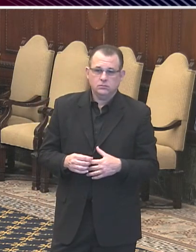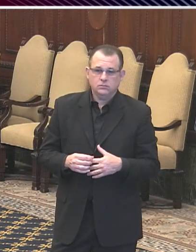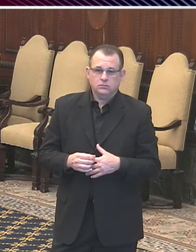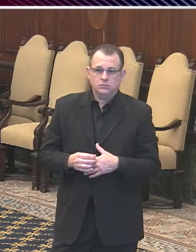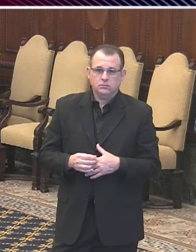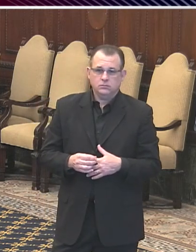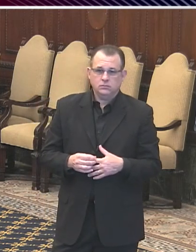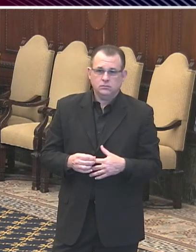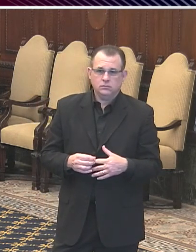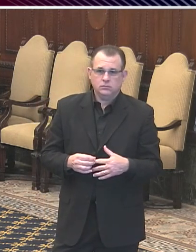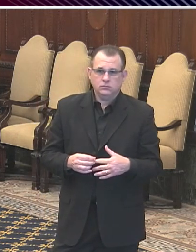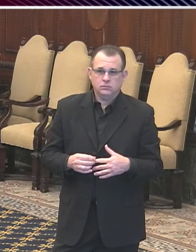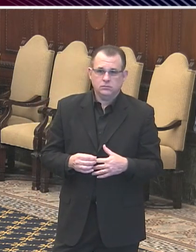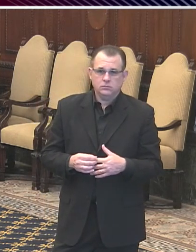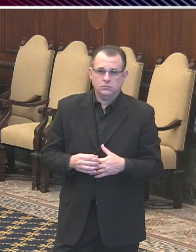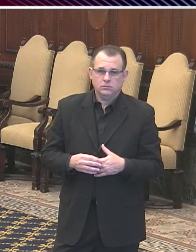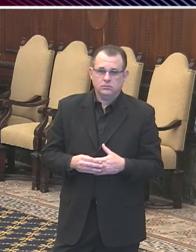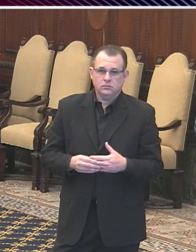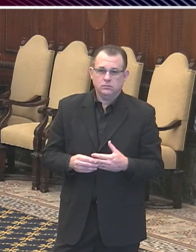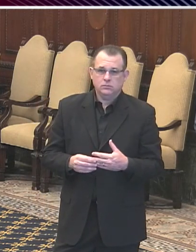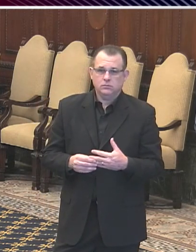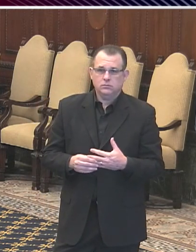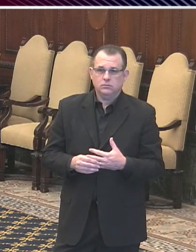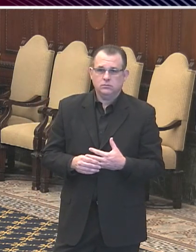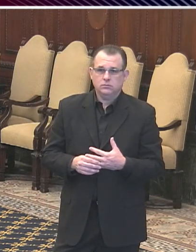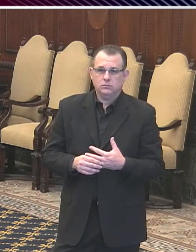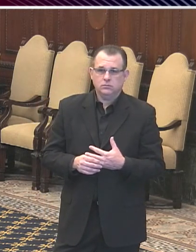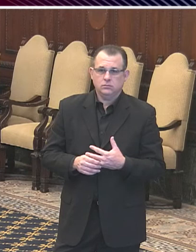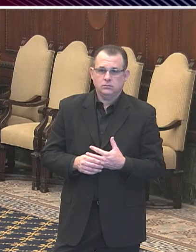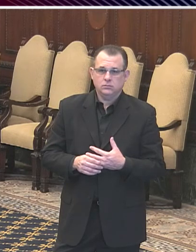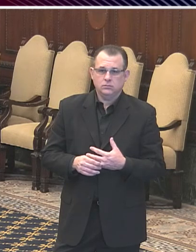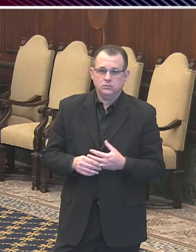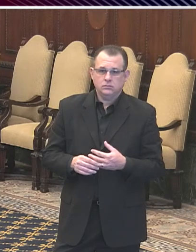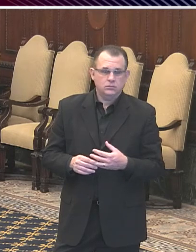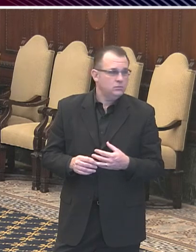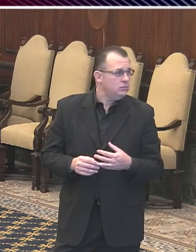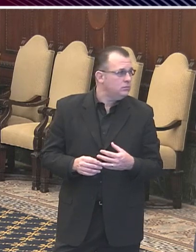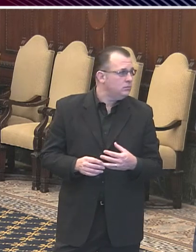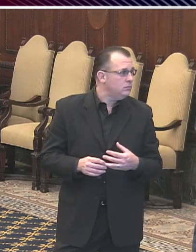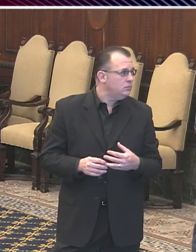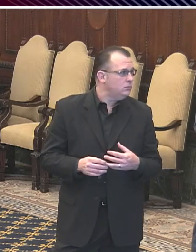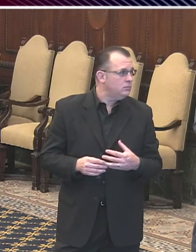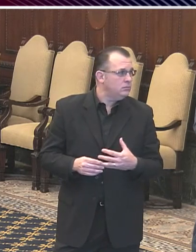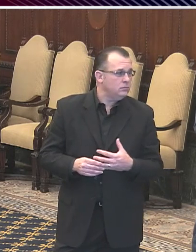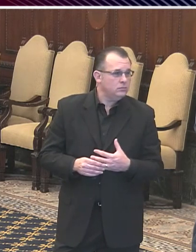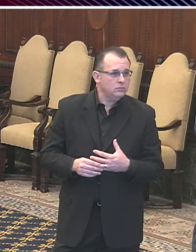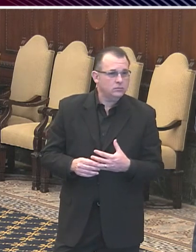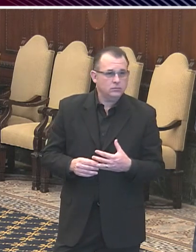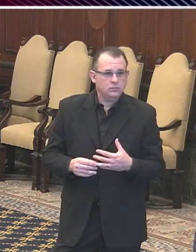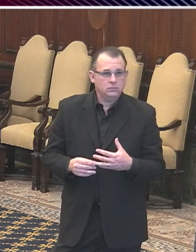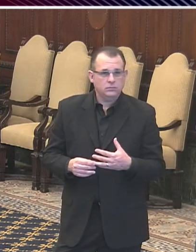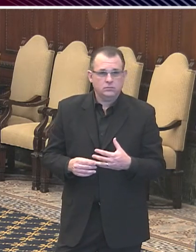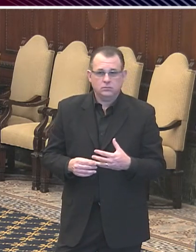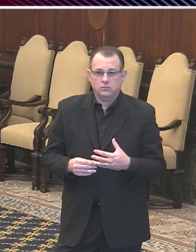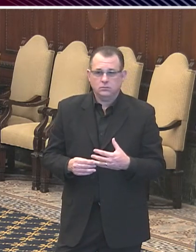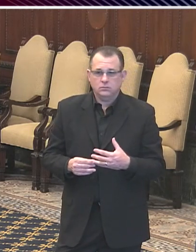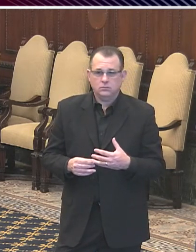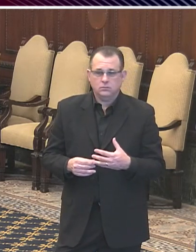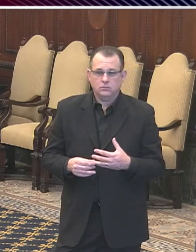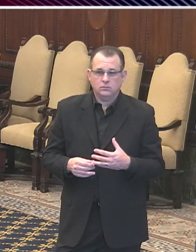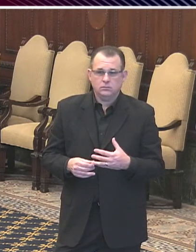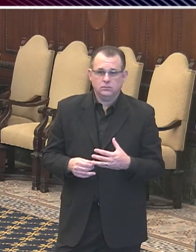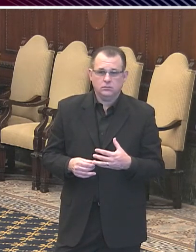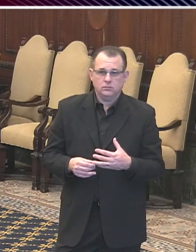número exacto disponible y si no se puede dar información acerca de esto, queremos saber el por qué, ya que